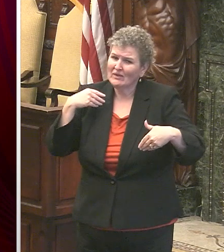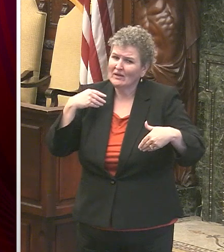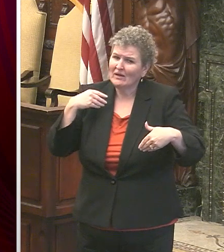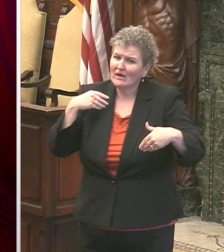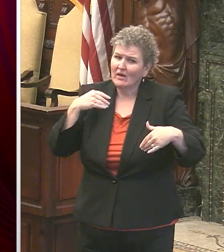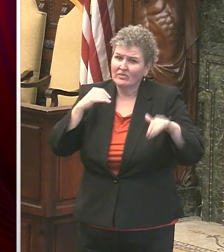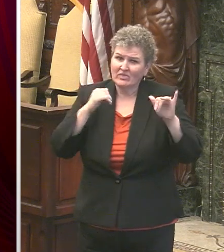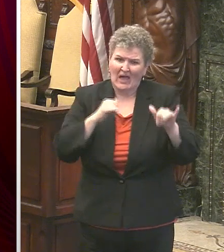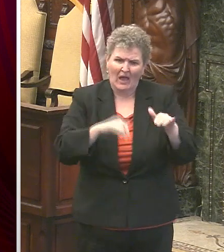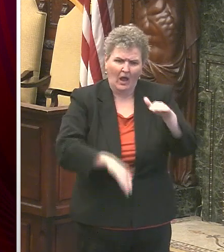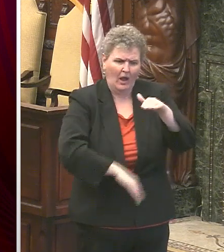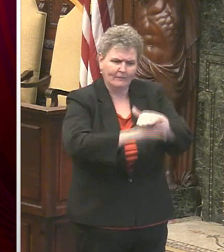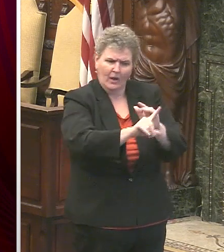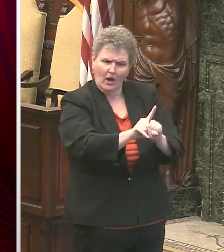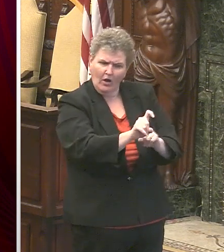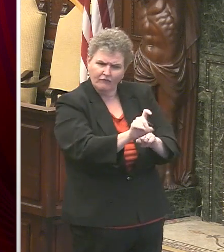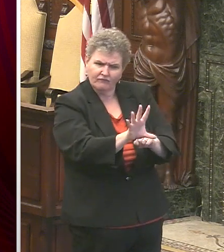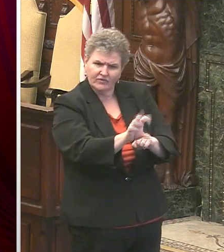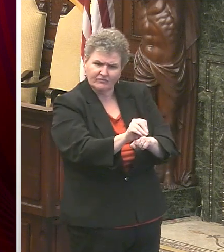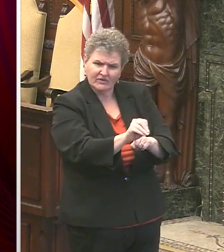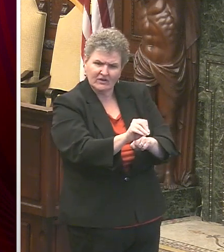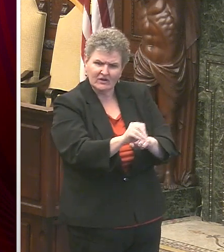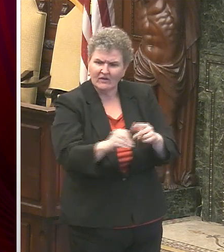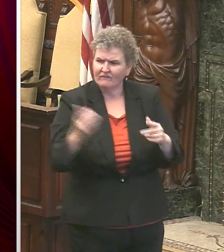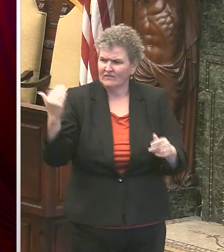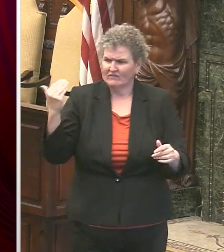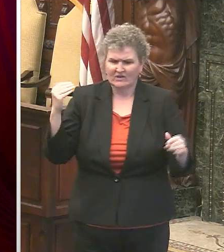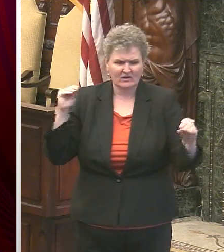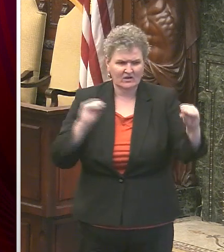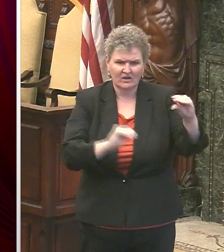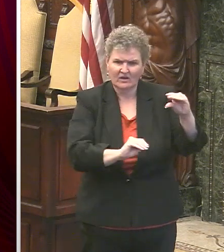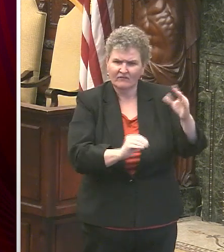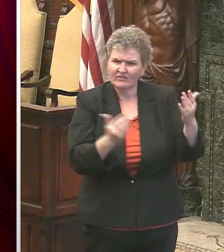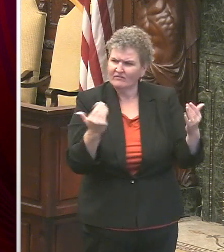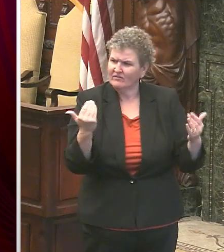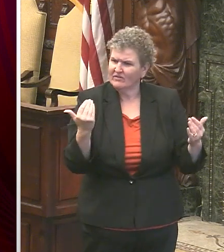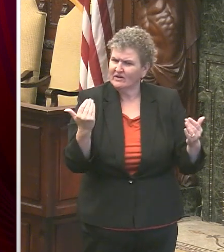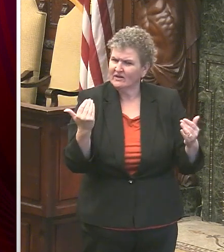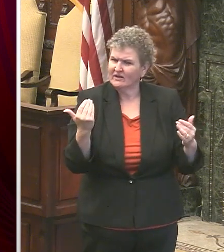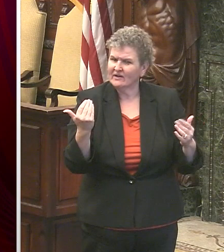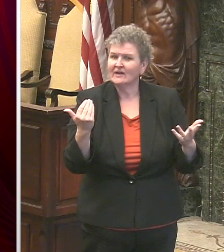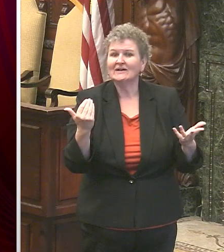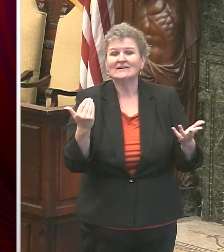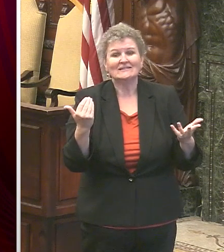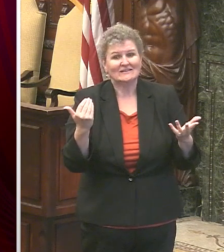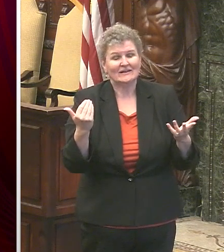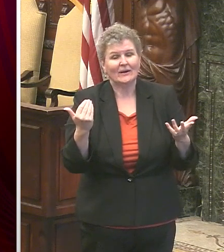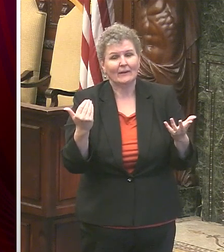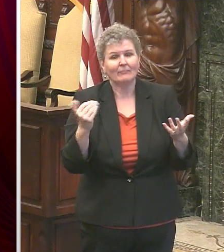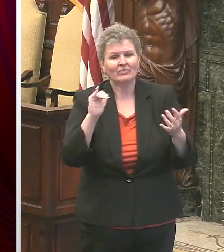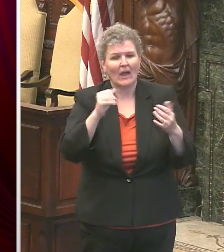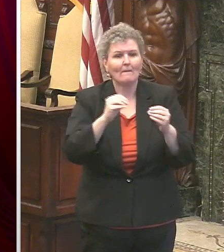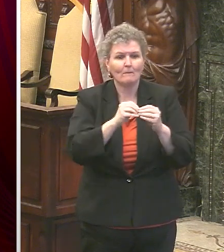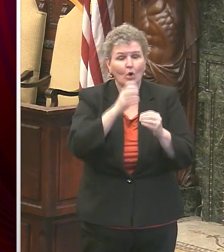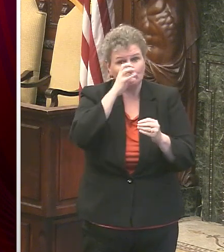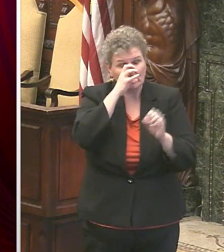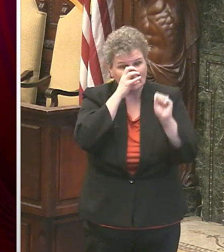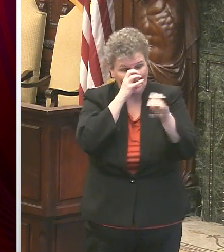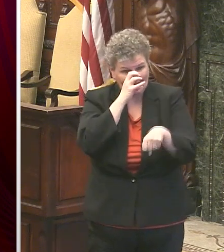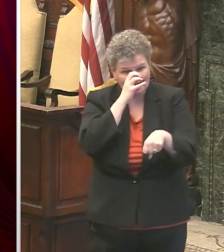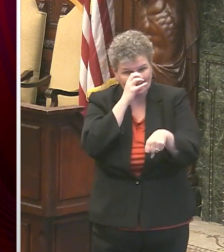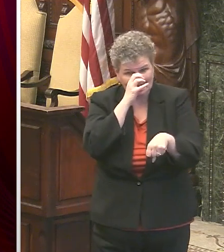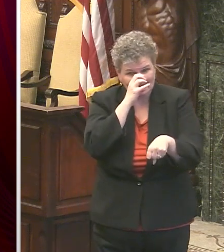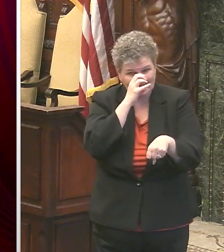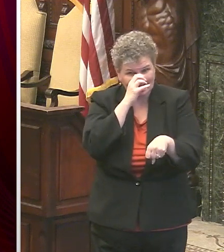host no more than 15 people. This, we hope, will help preventing the problem of social gatherings of 25 people that are occurring in